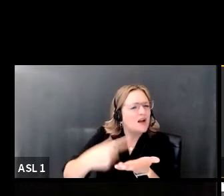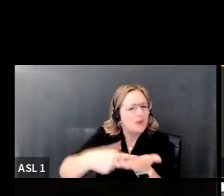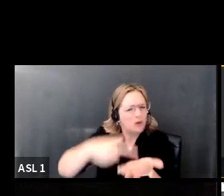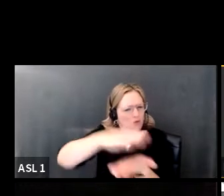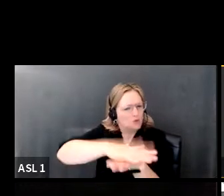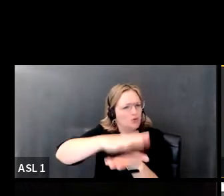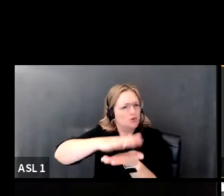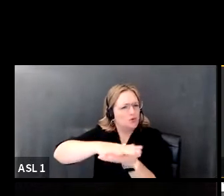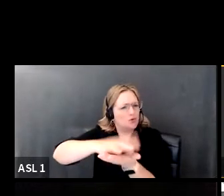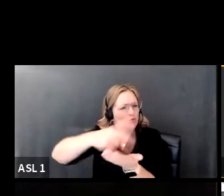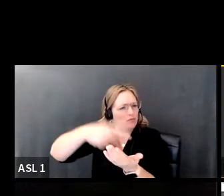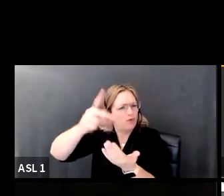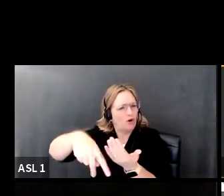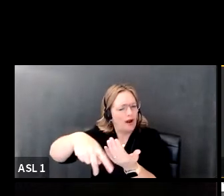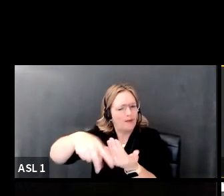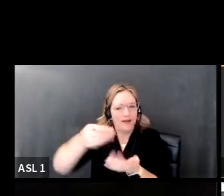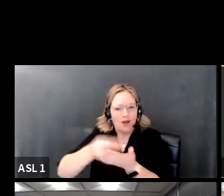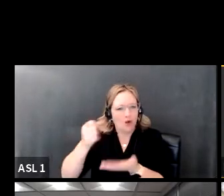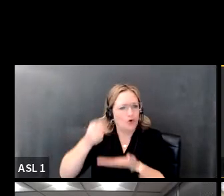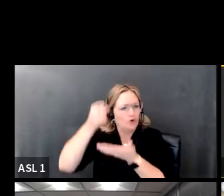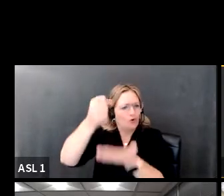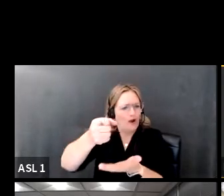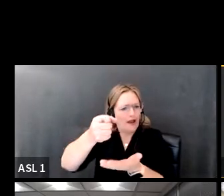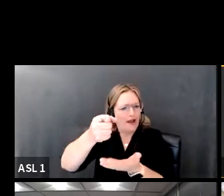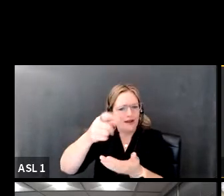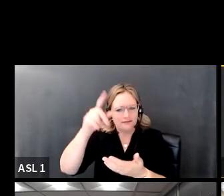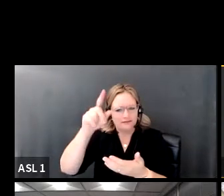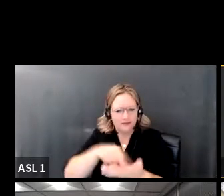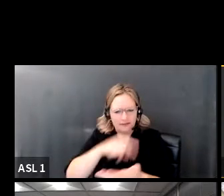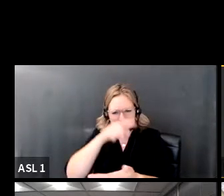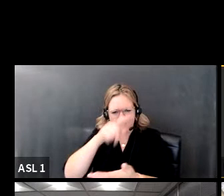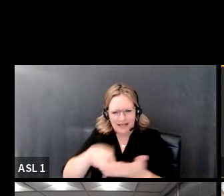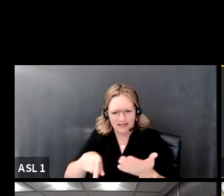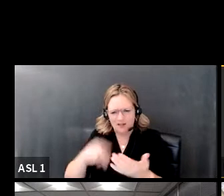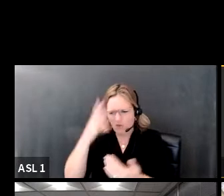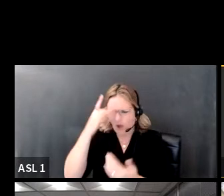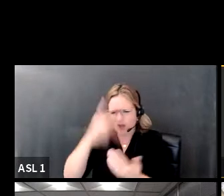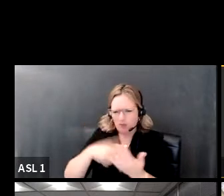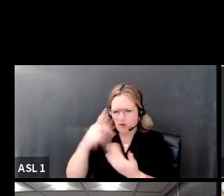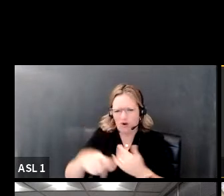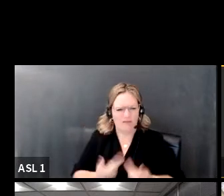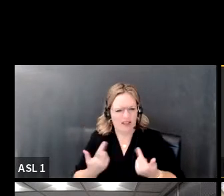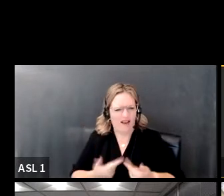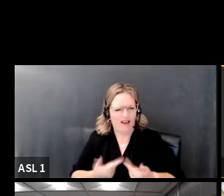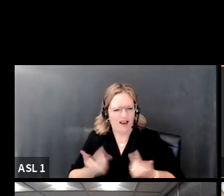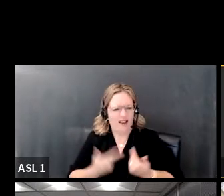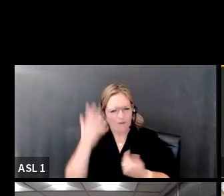since the grant was cancelled why do we need the program to remain in place